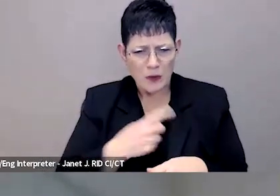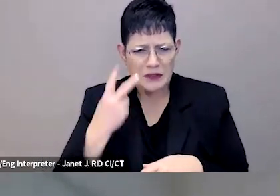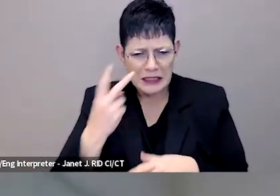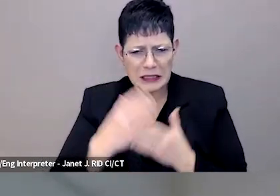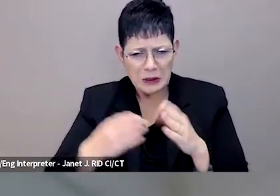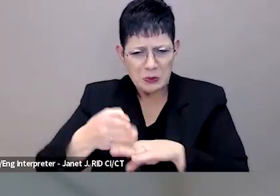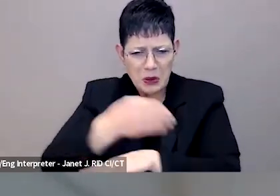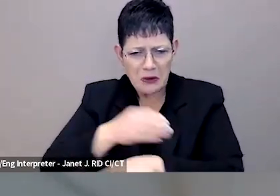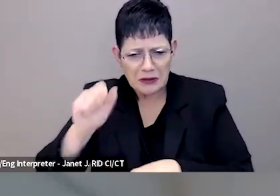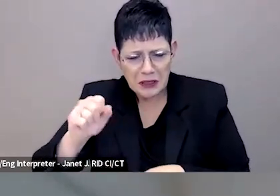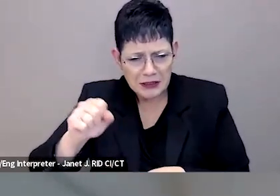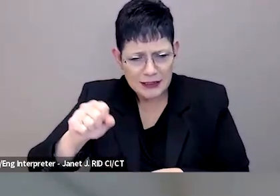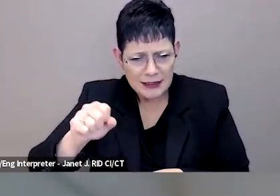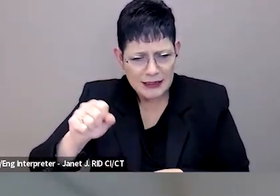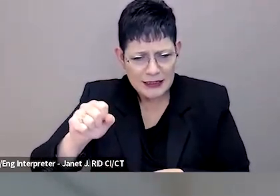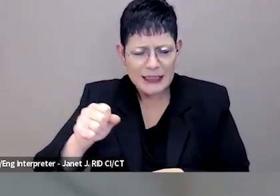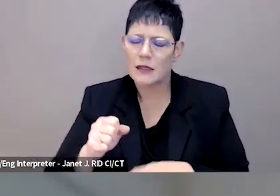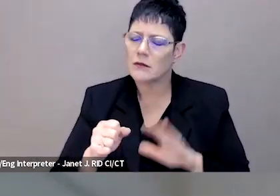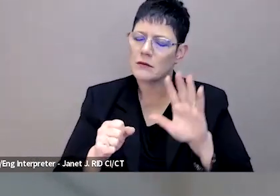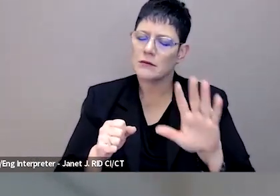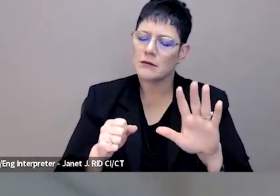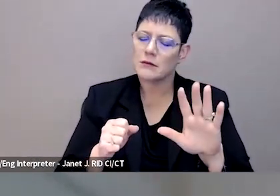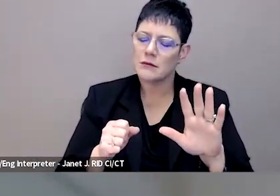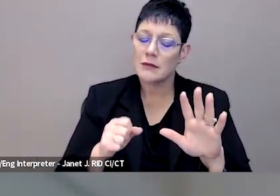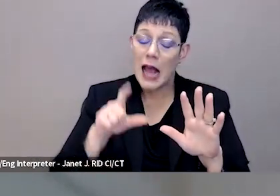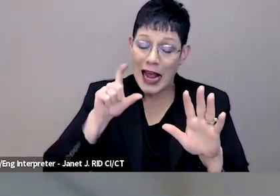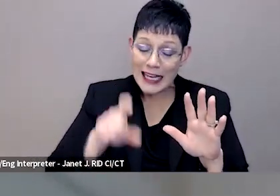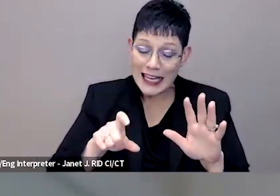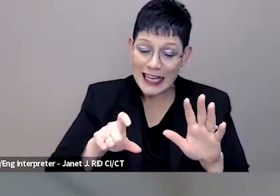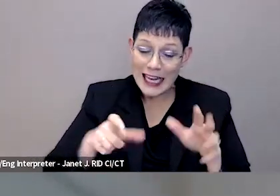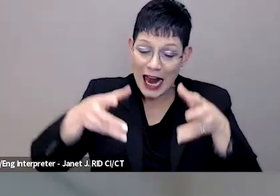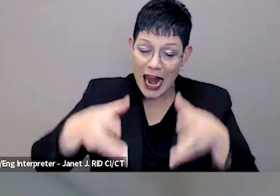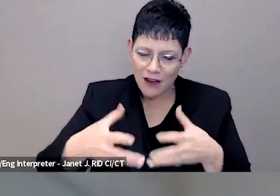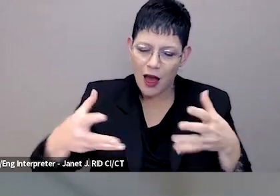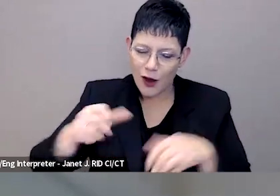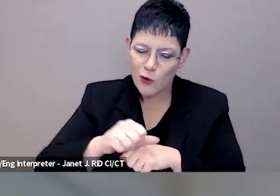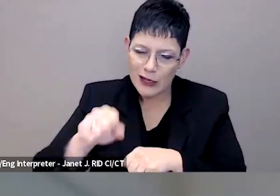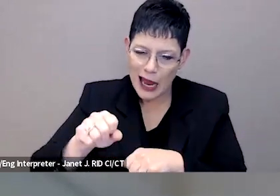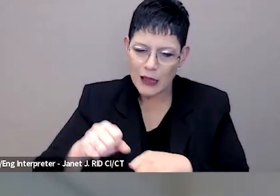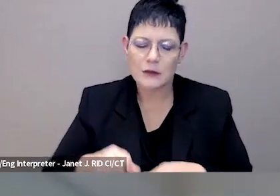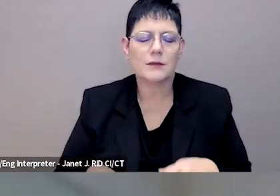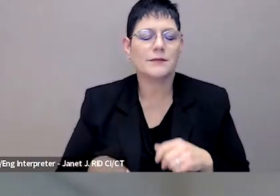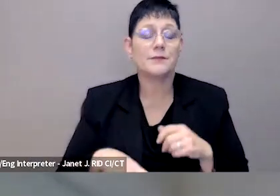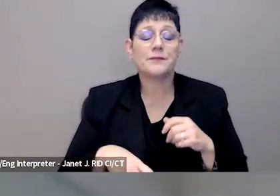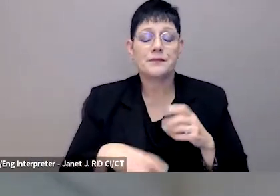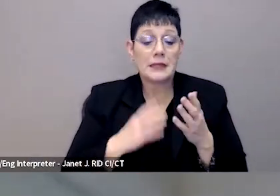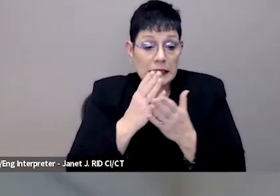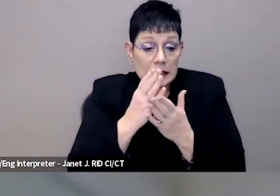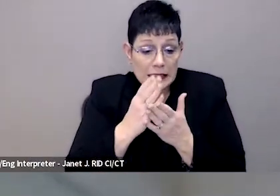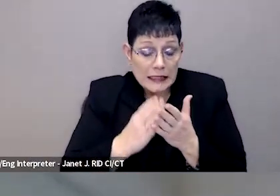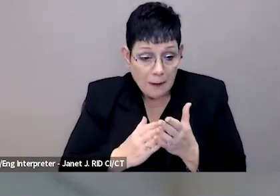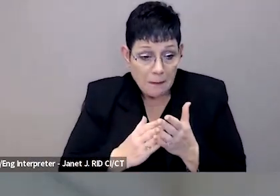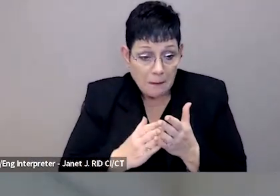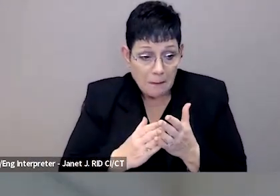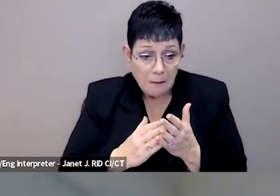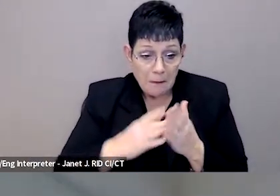made, and much more progress is needed. A handful of actions, however powerful,